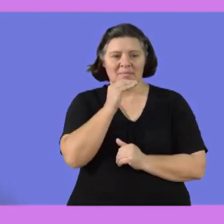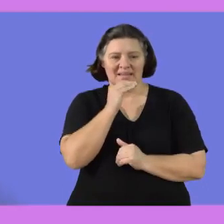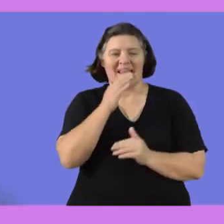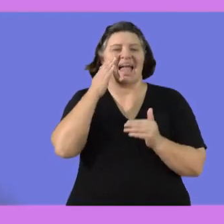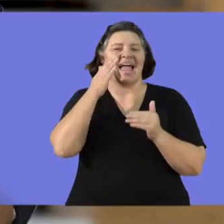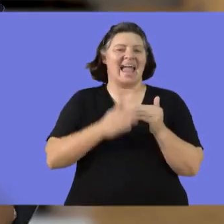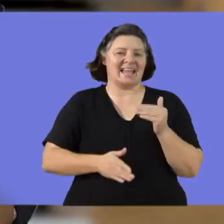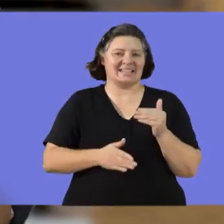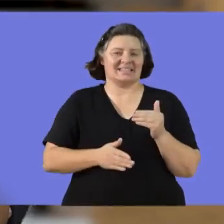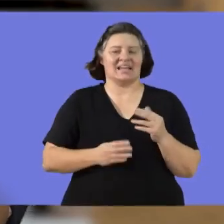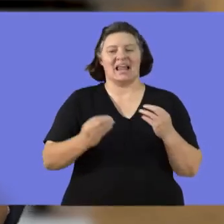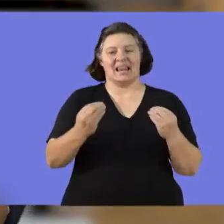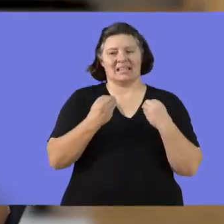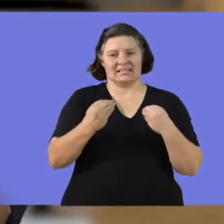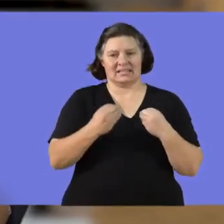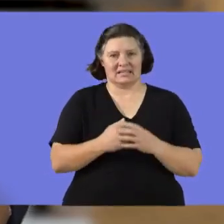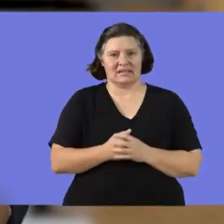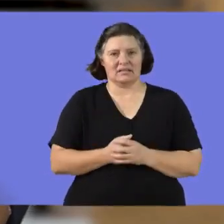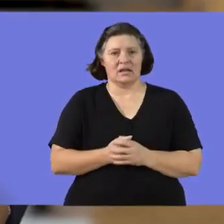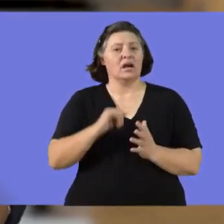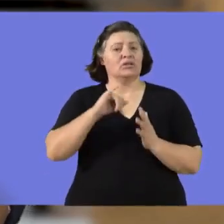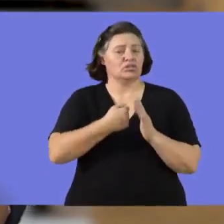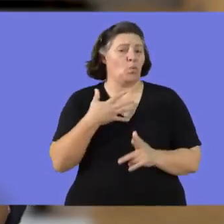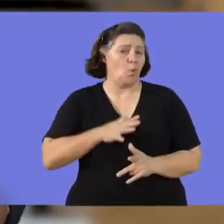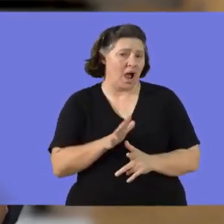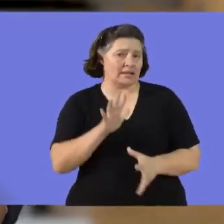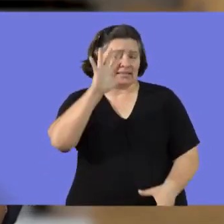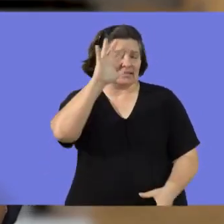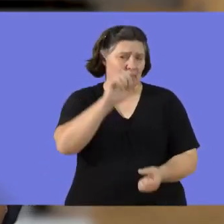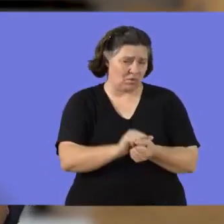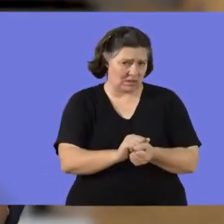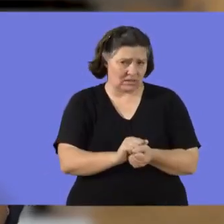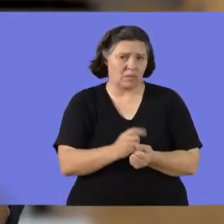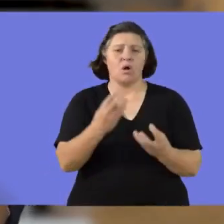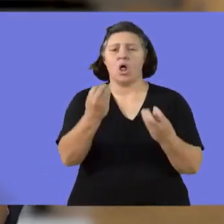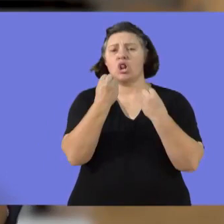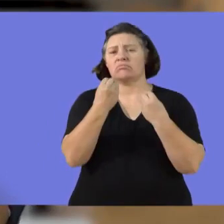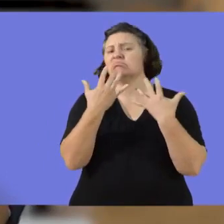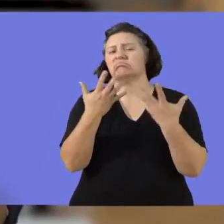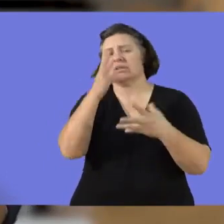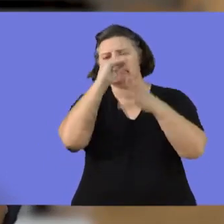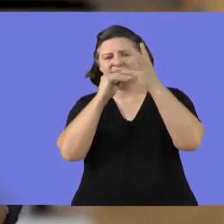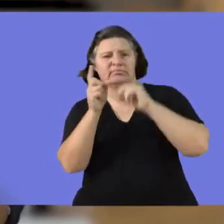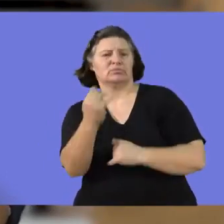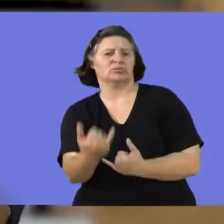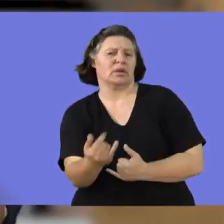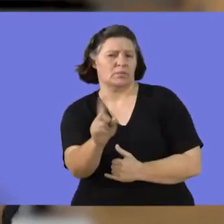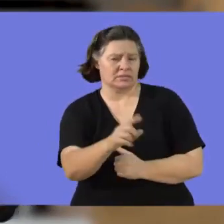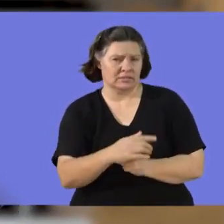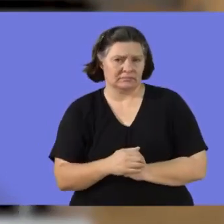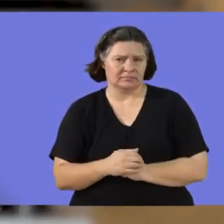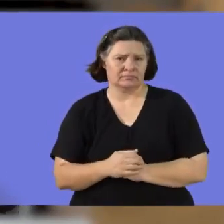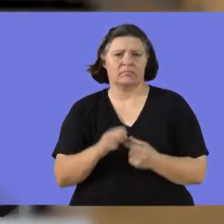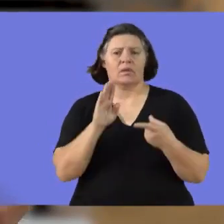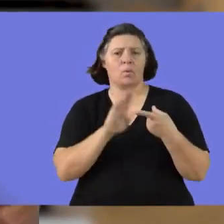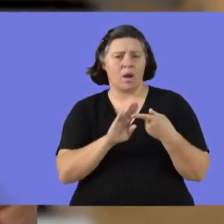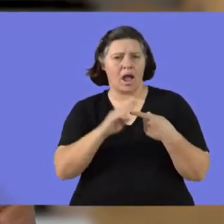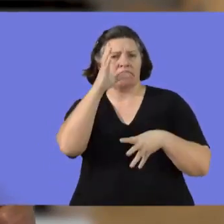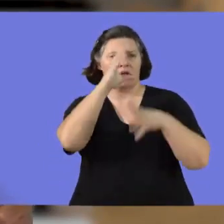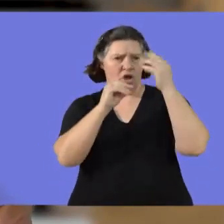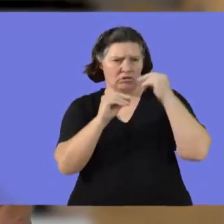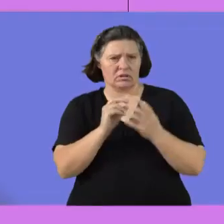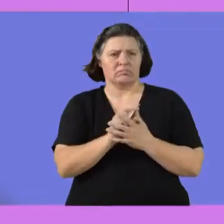brings us to the end of our lesson. I just want to summarize what we have learned. Number